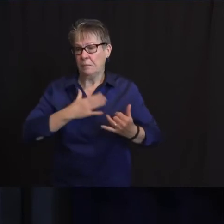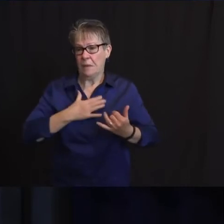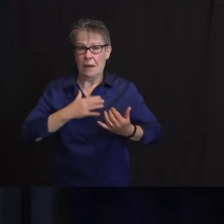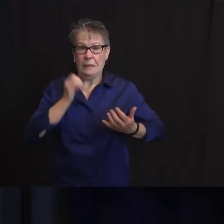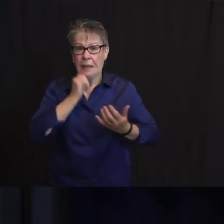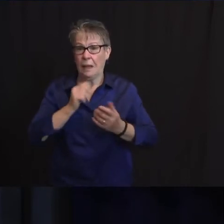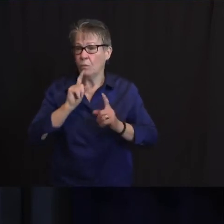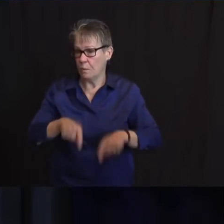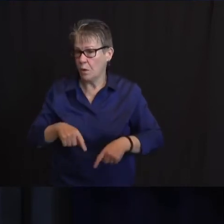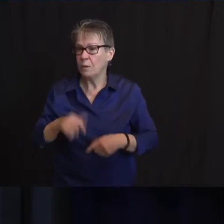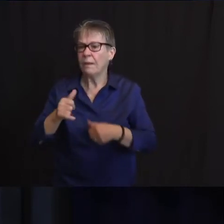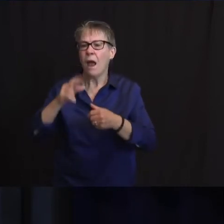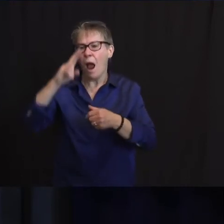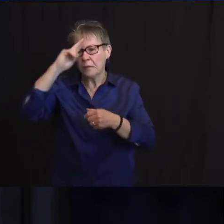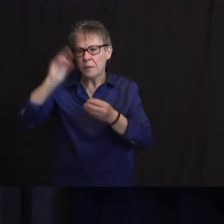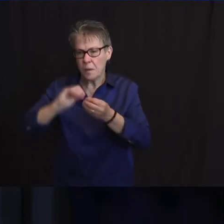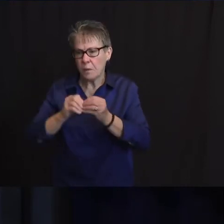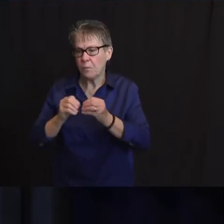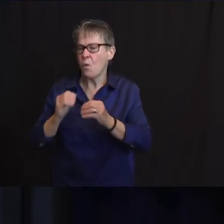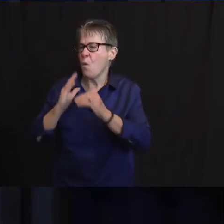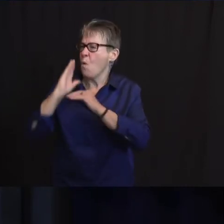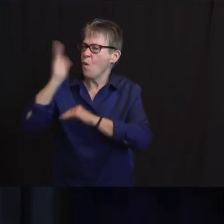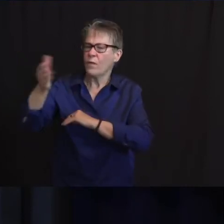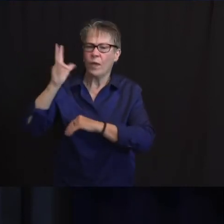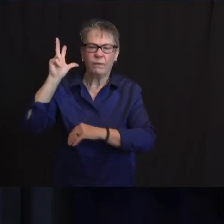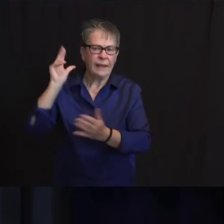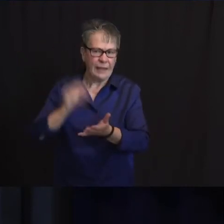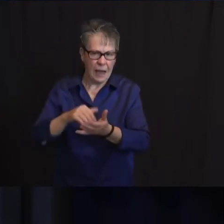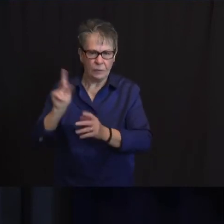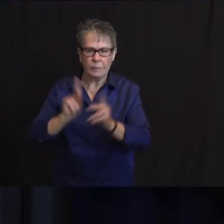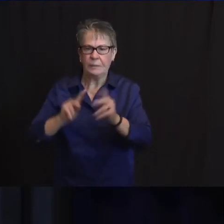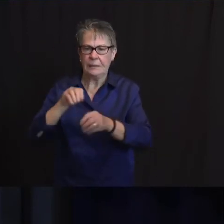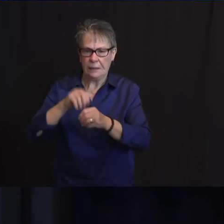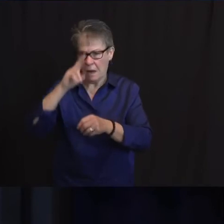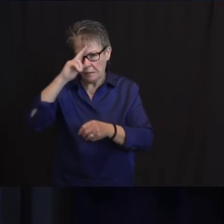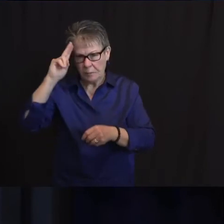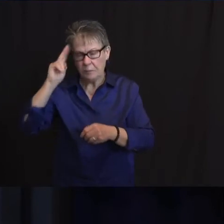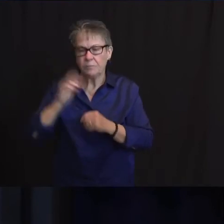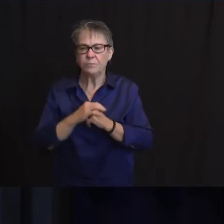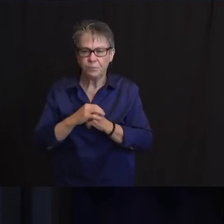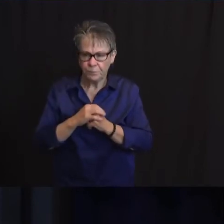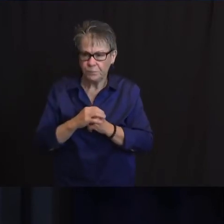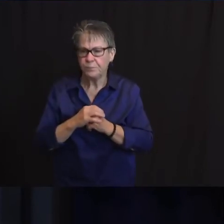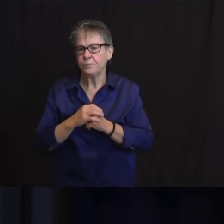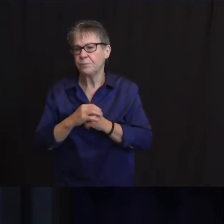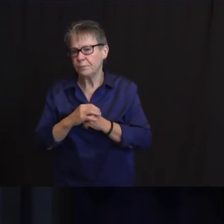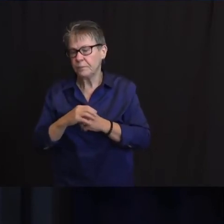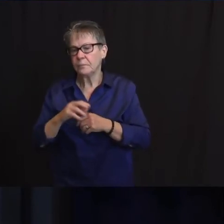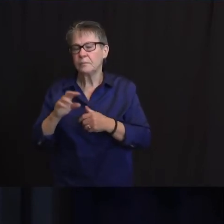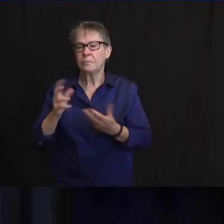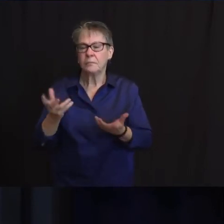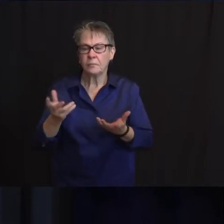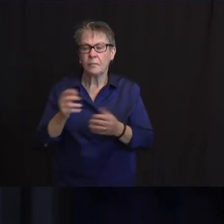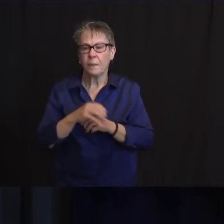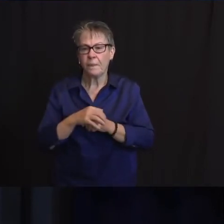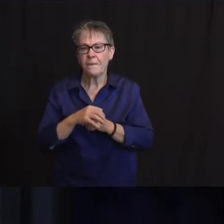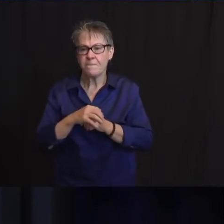reported 3,254 hospitalizations of COVID-19 positive patients and persons under